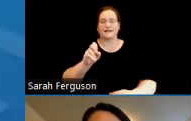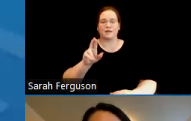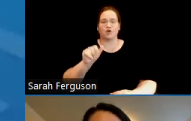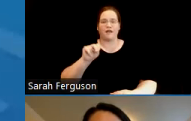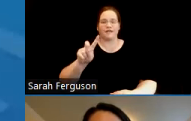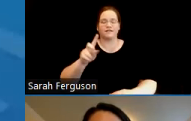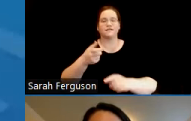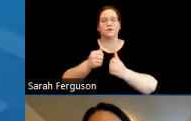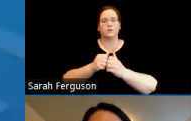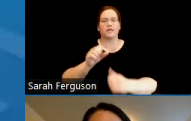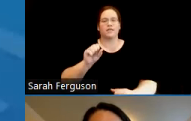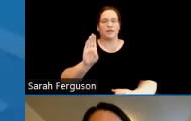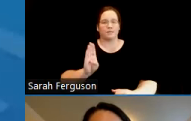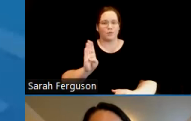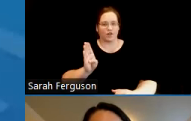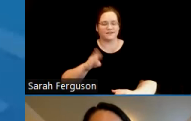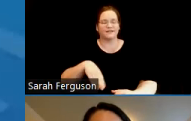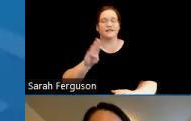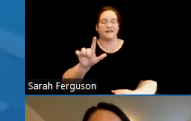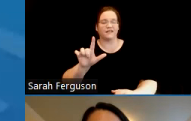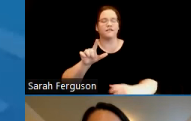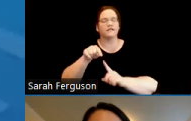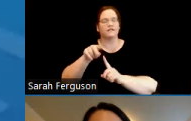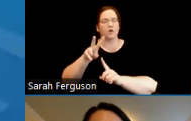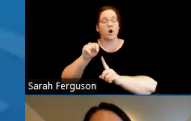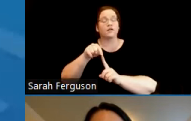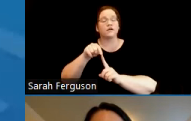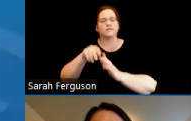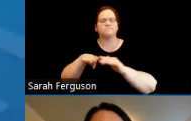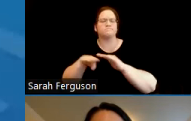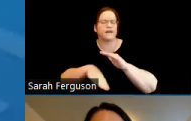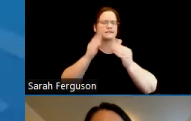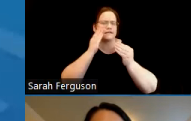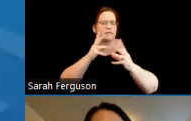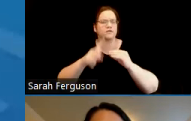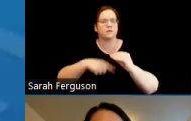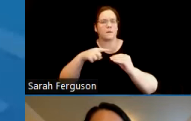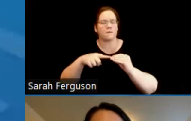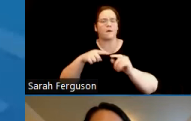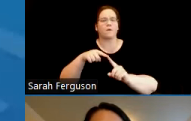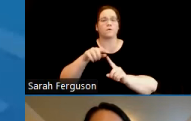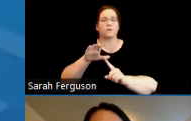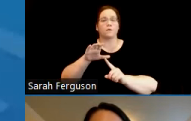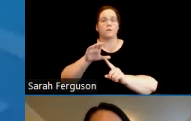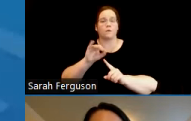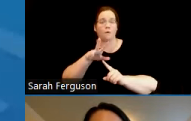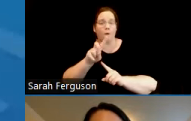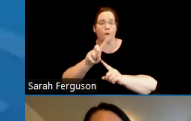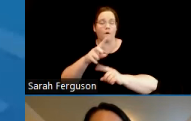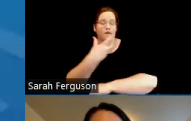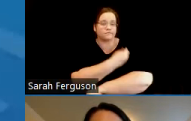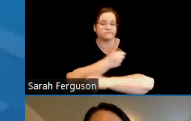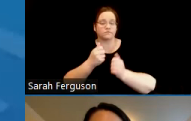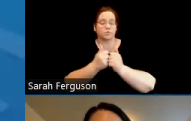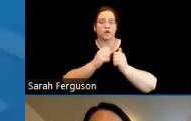Burlington, Vermont. And she's going to go through some basic information about the COVID-19 vaccine in children under the age